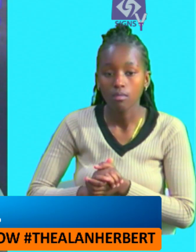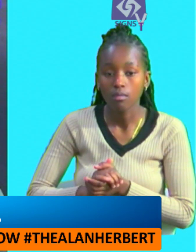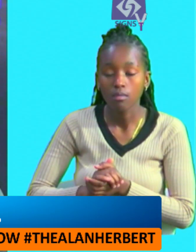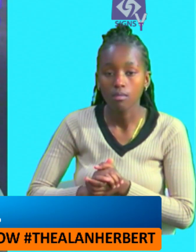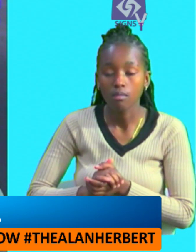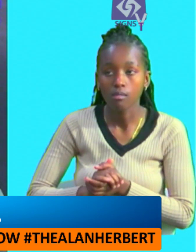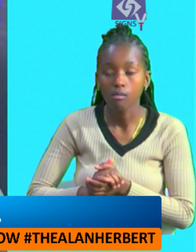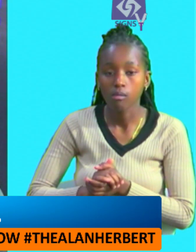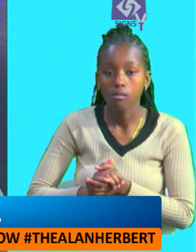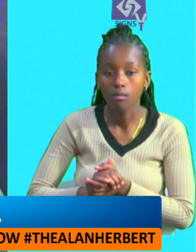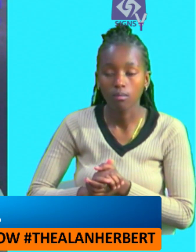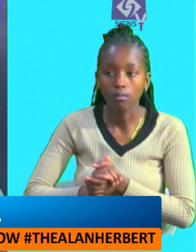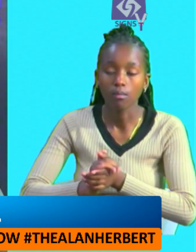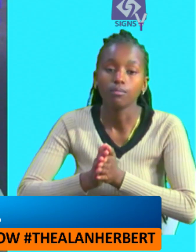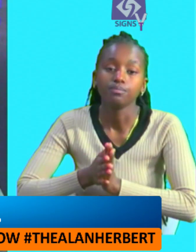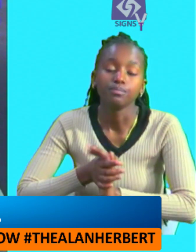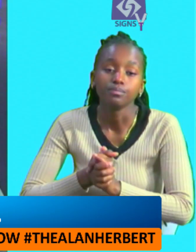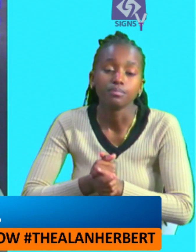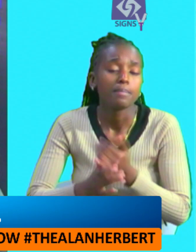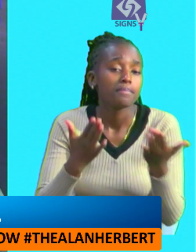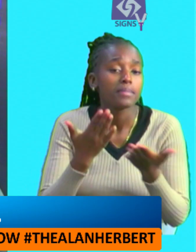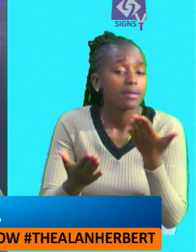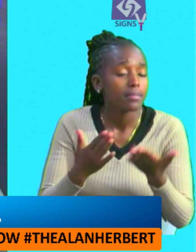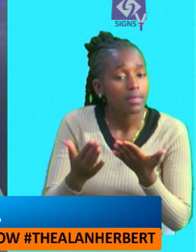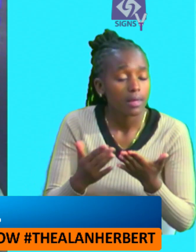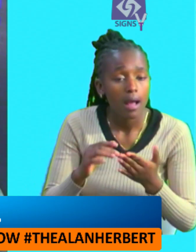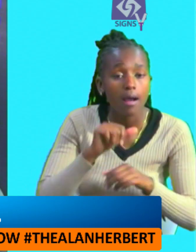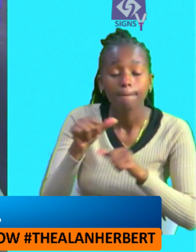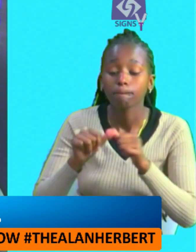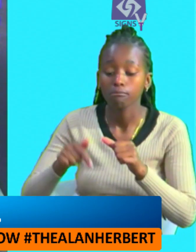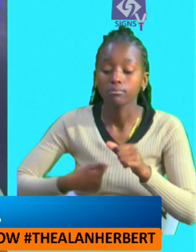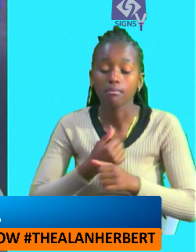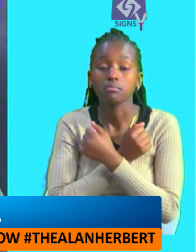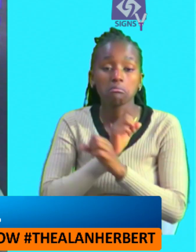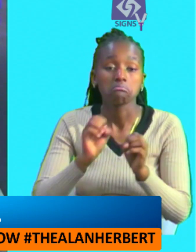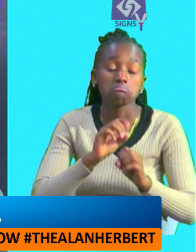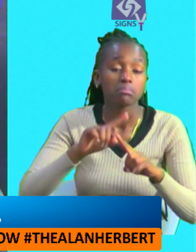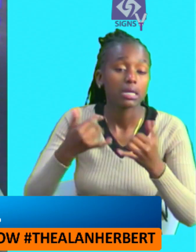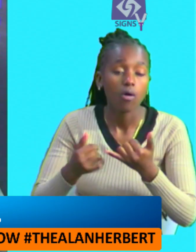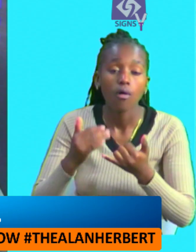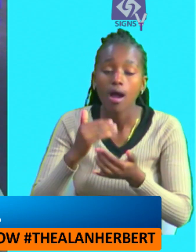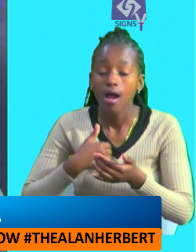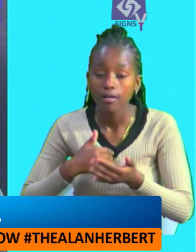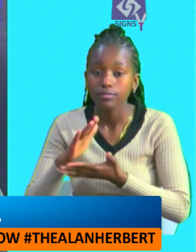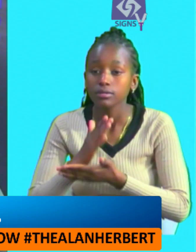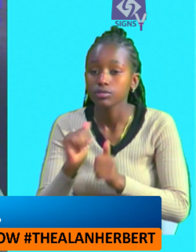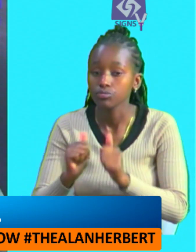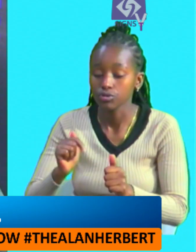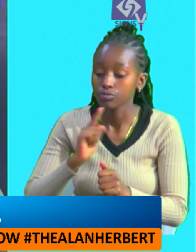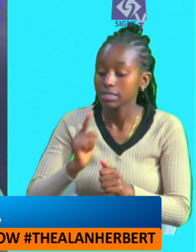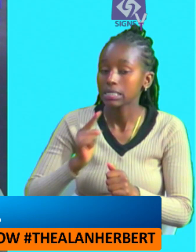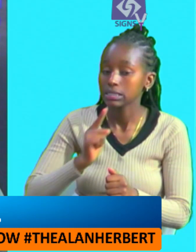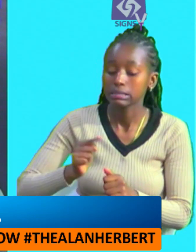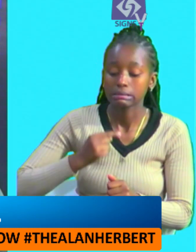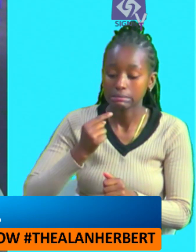It's a beautiful day. It's a beautiful day. A podcast it is. Yeah, what was I saying? So what I picked